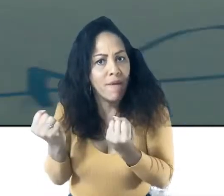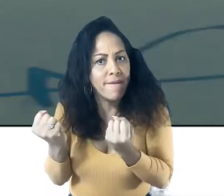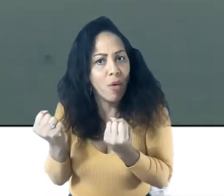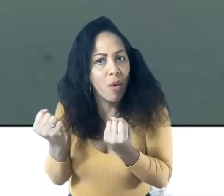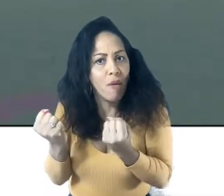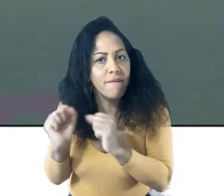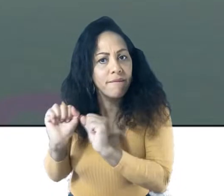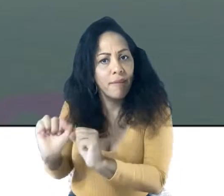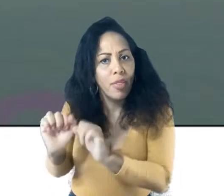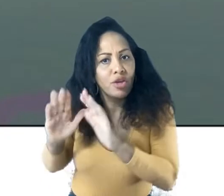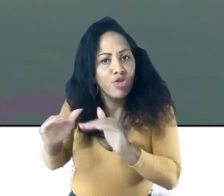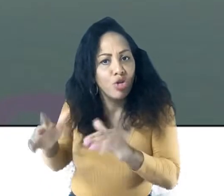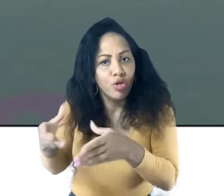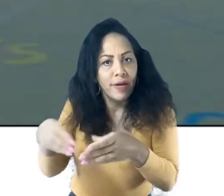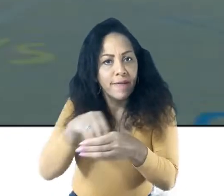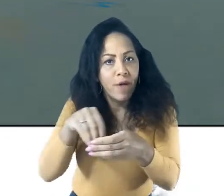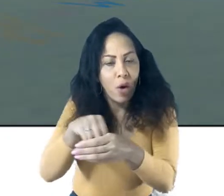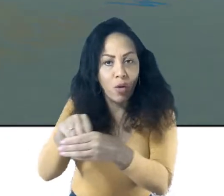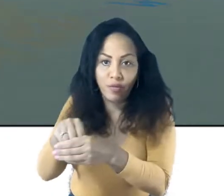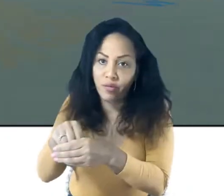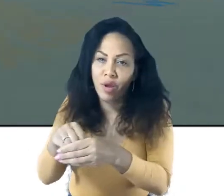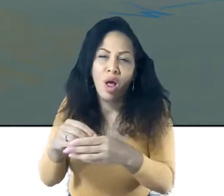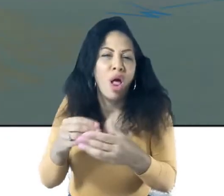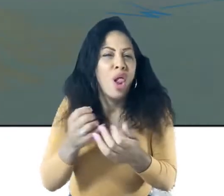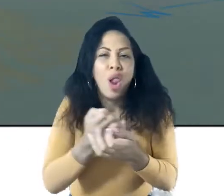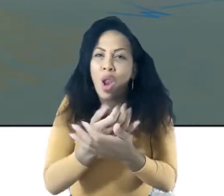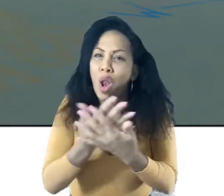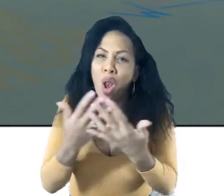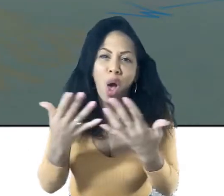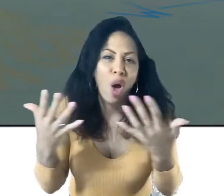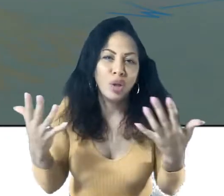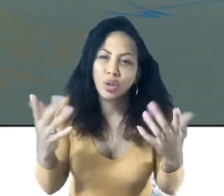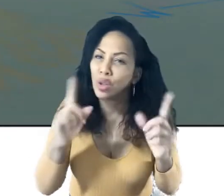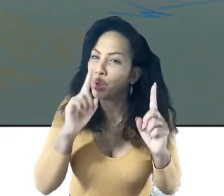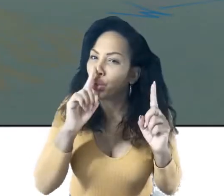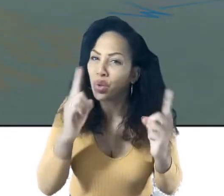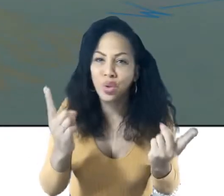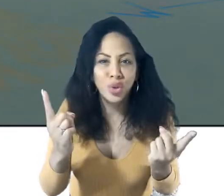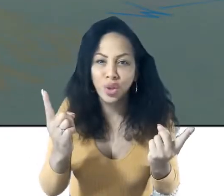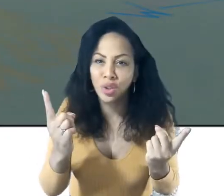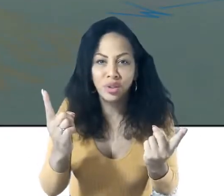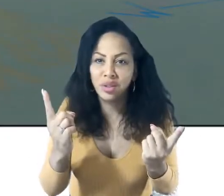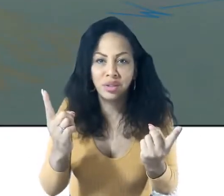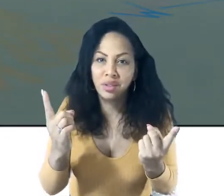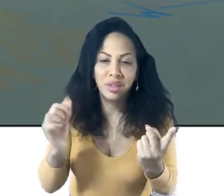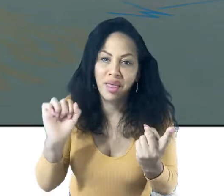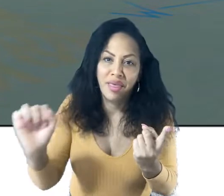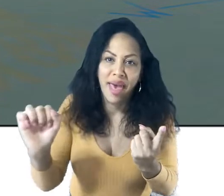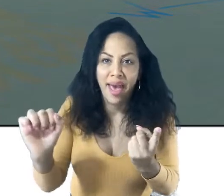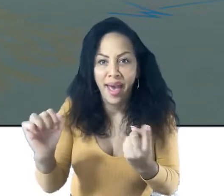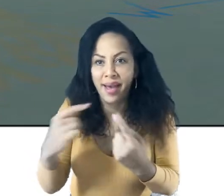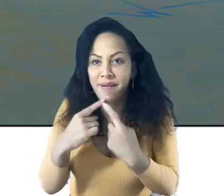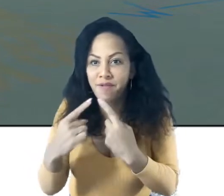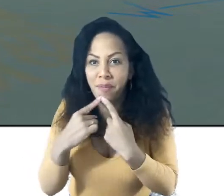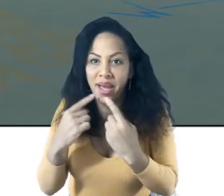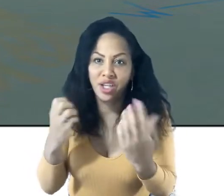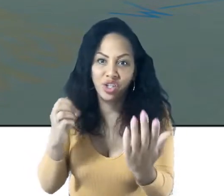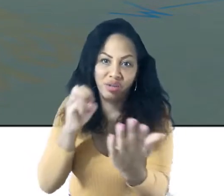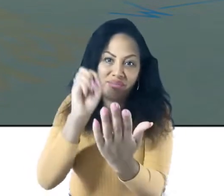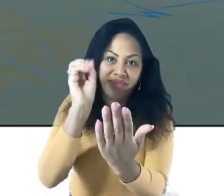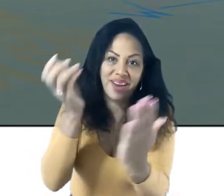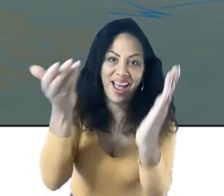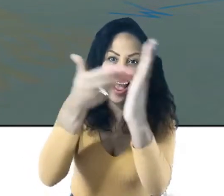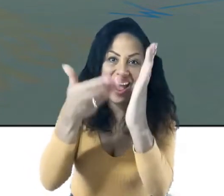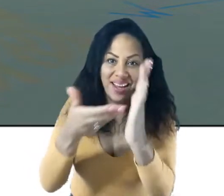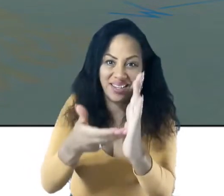whom couldn't be on here, partly because when I was asking them the question of, I was saying how. Who would you put on the